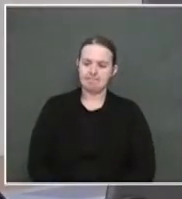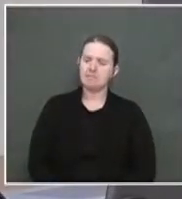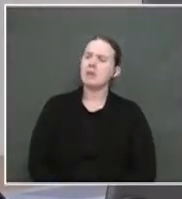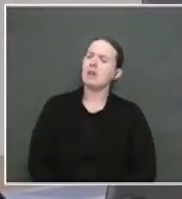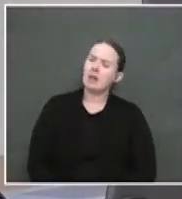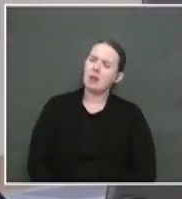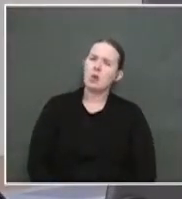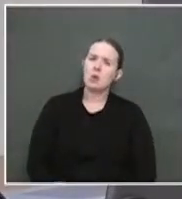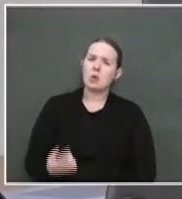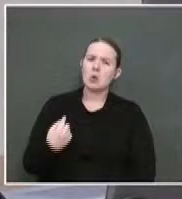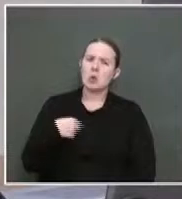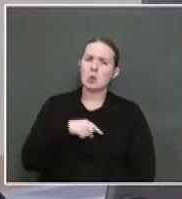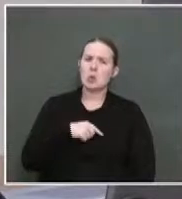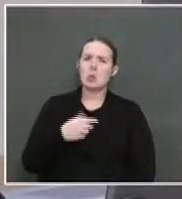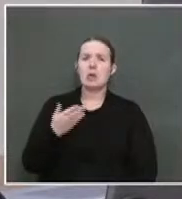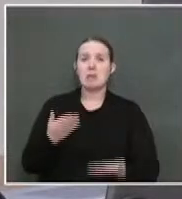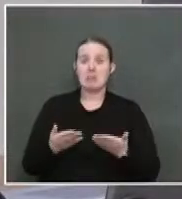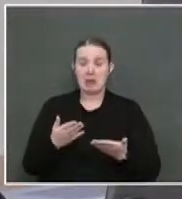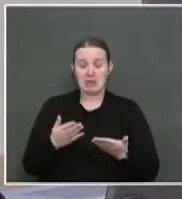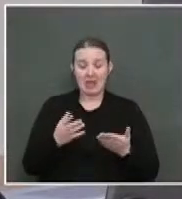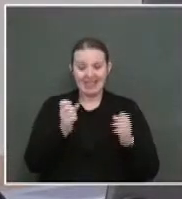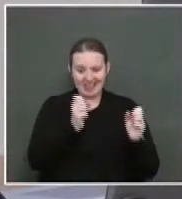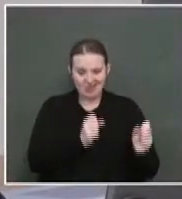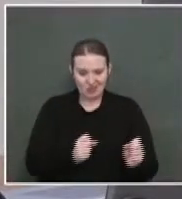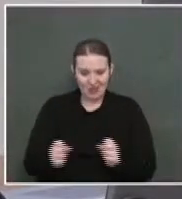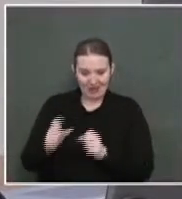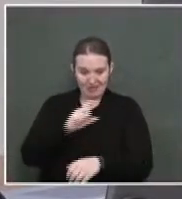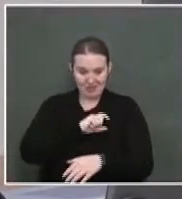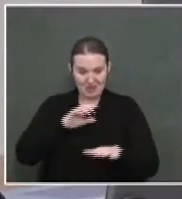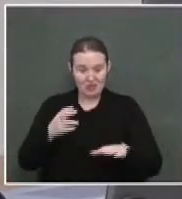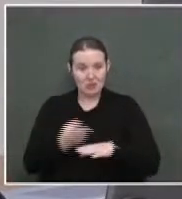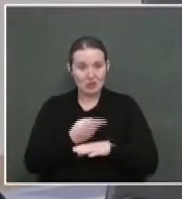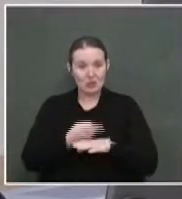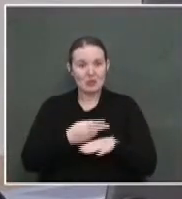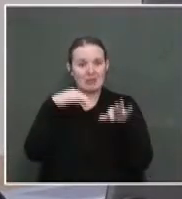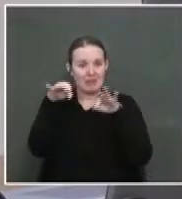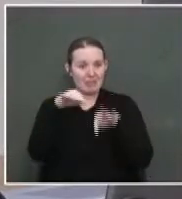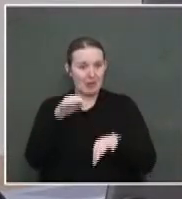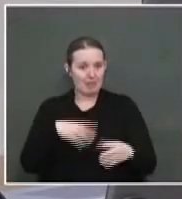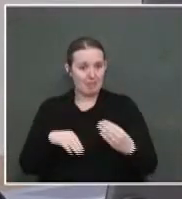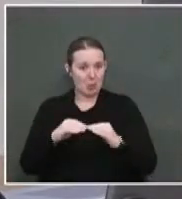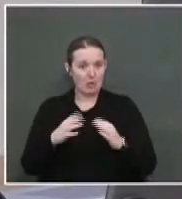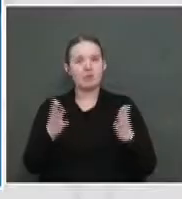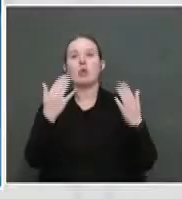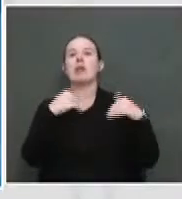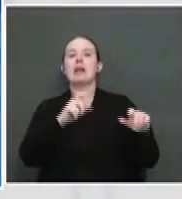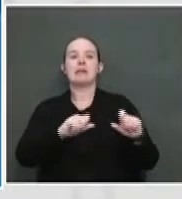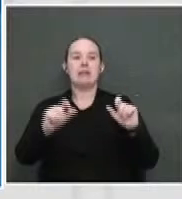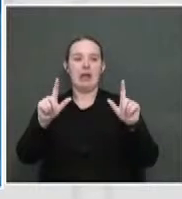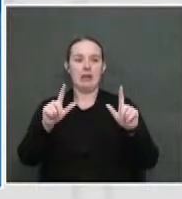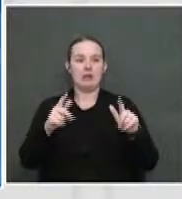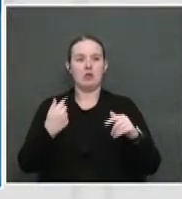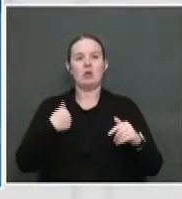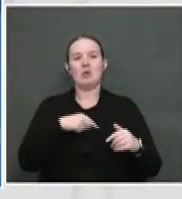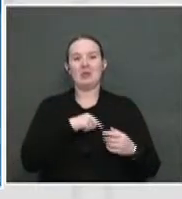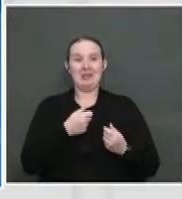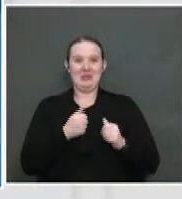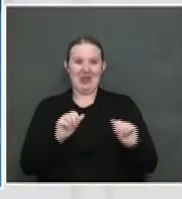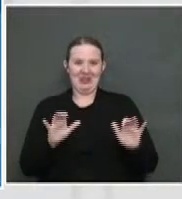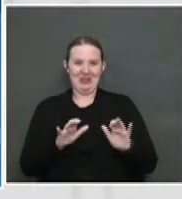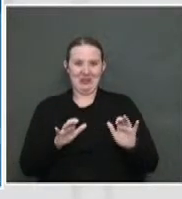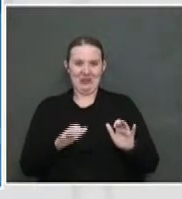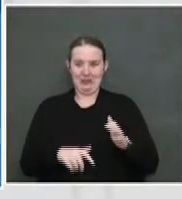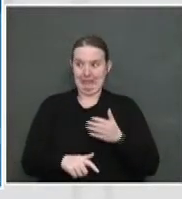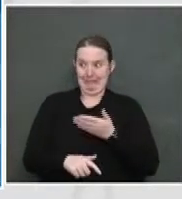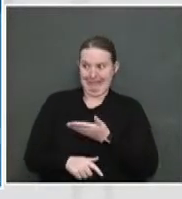maybe can expand on some of the strategies that SAPD is working on. So if you go to the next slide, what we tried to do here, Councilwoman,